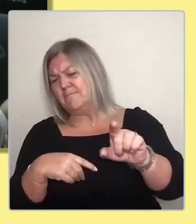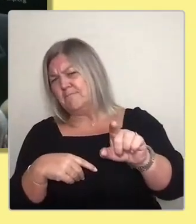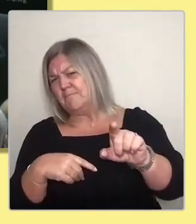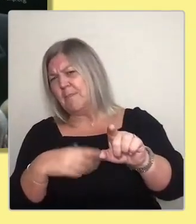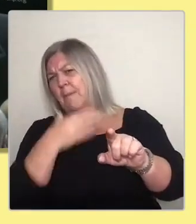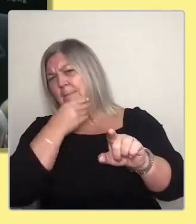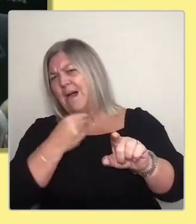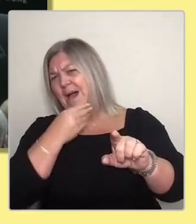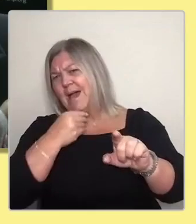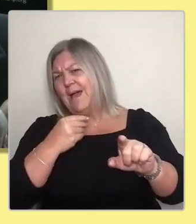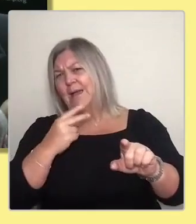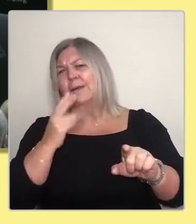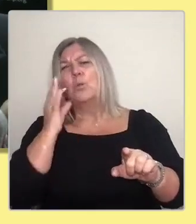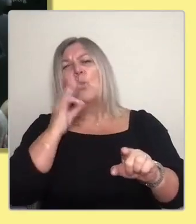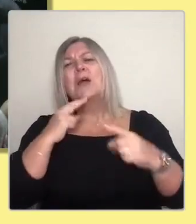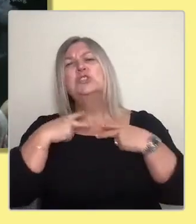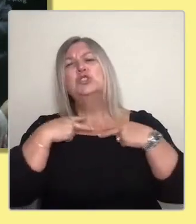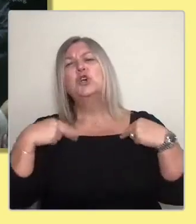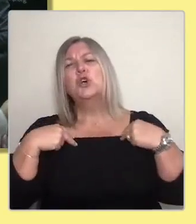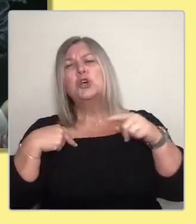and a white shirt on.